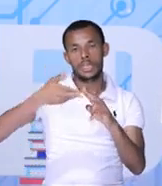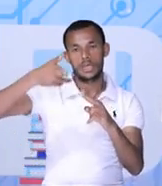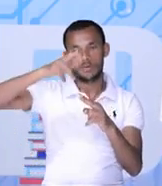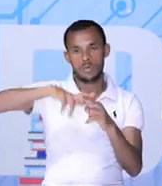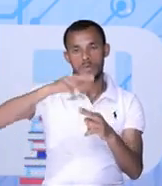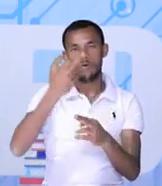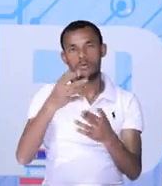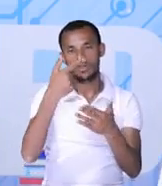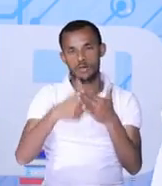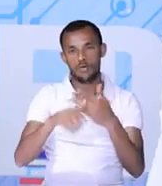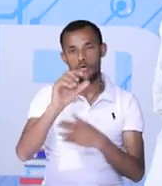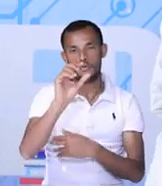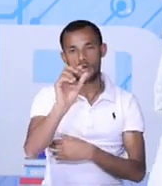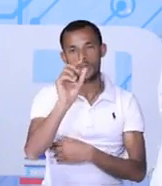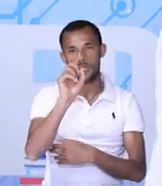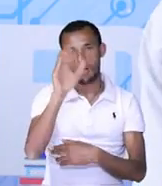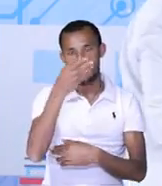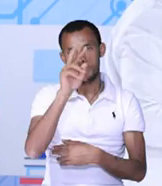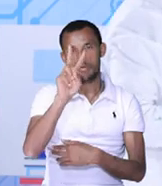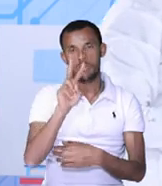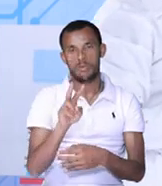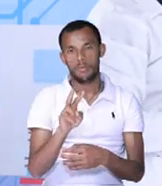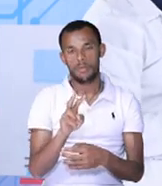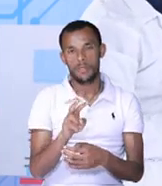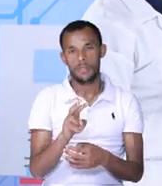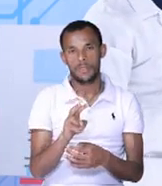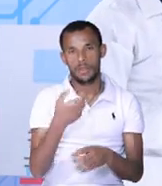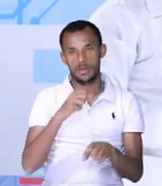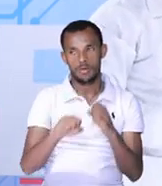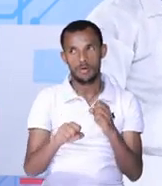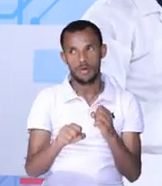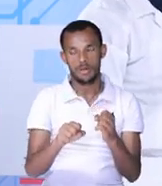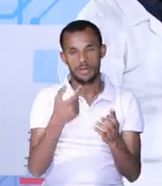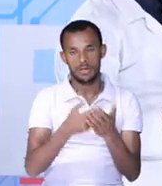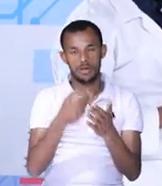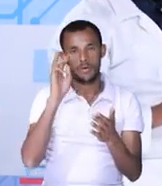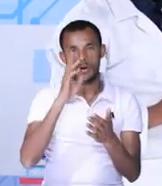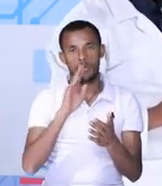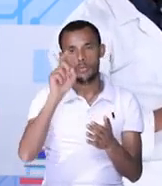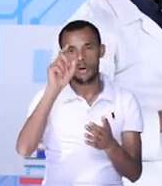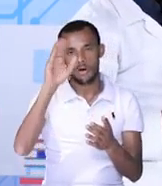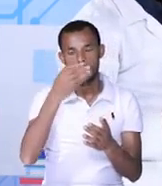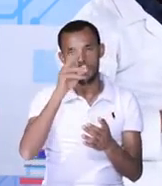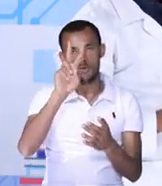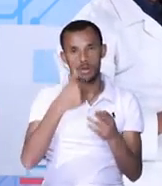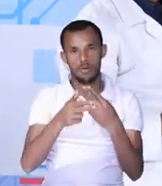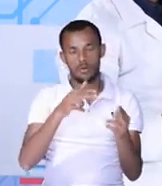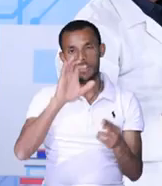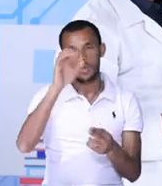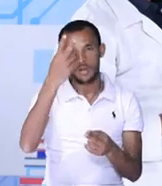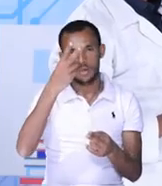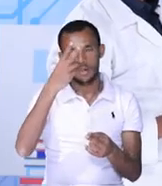this coefficient. The reciprocal of 2, it is 1 over 2. You have to put 1 over 2 there. So v will be 1 over 2 times e raised to